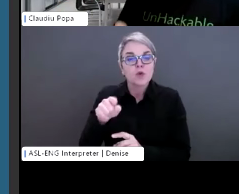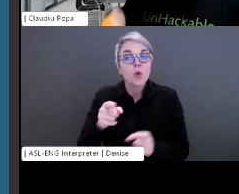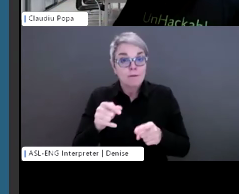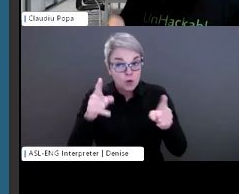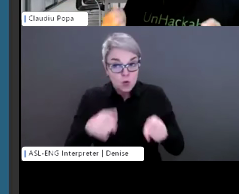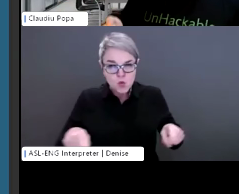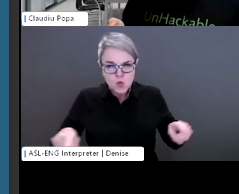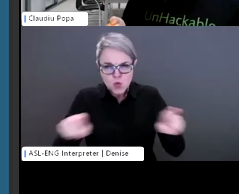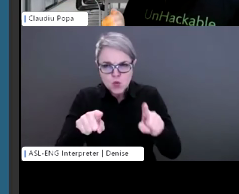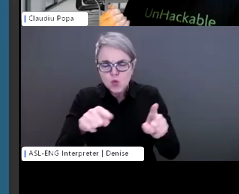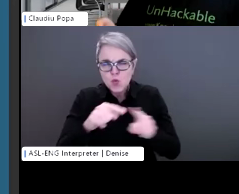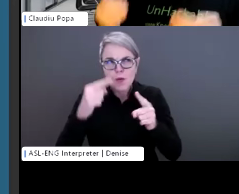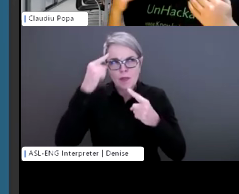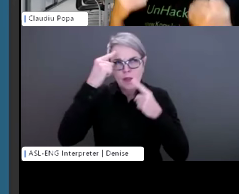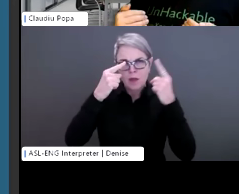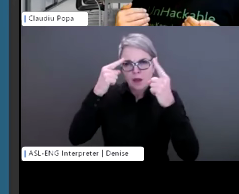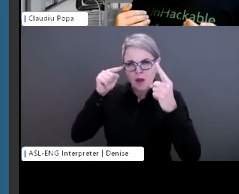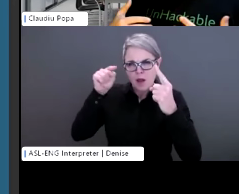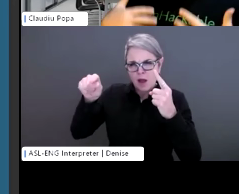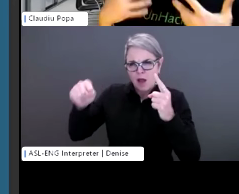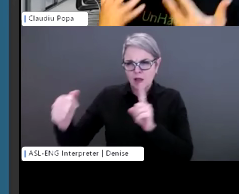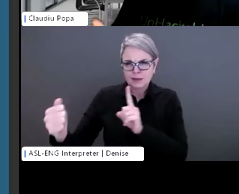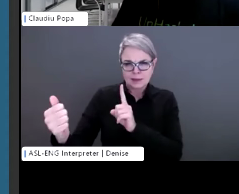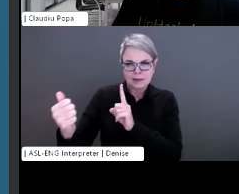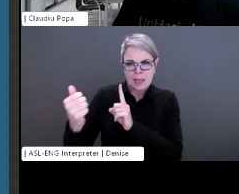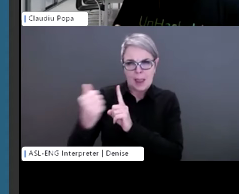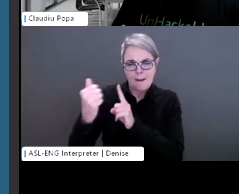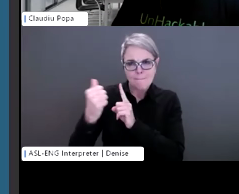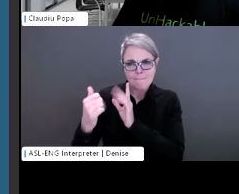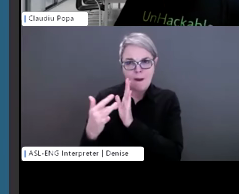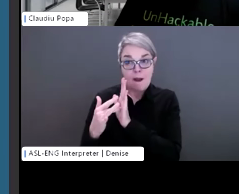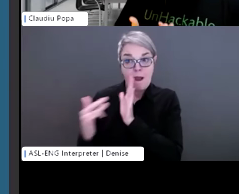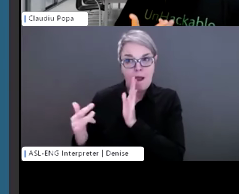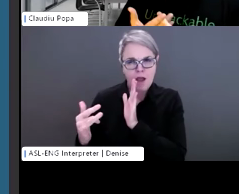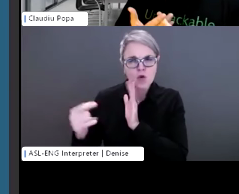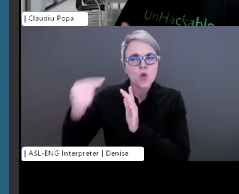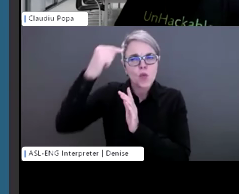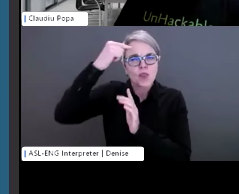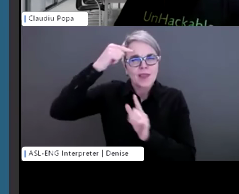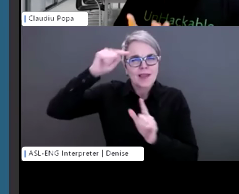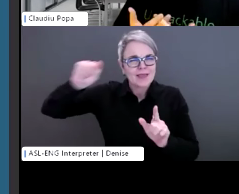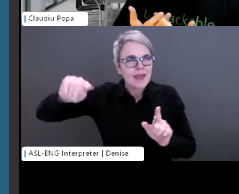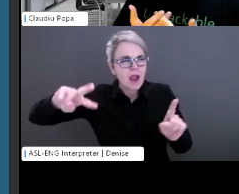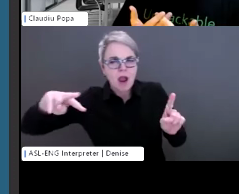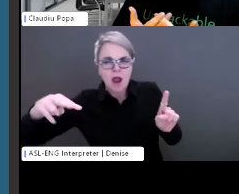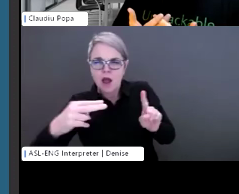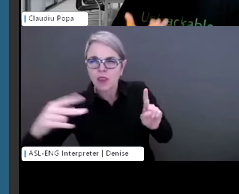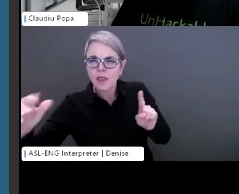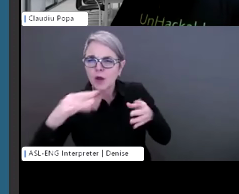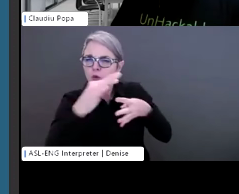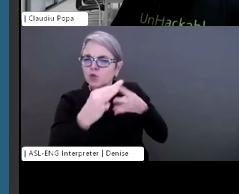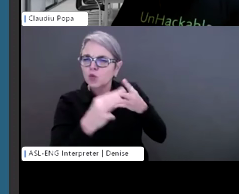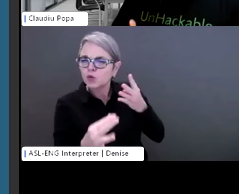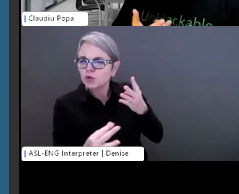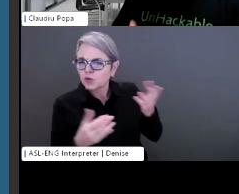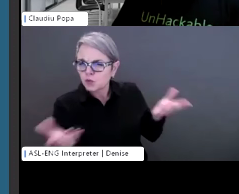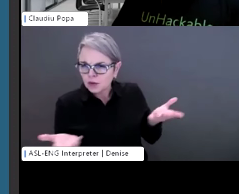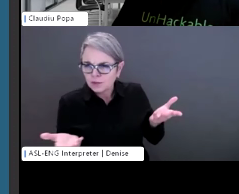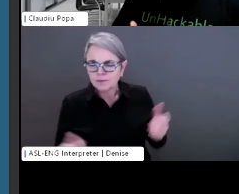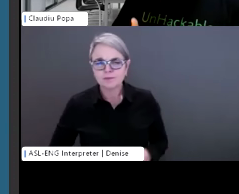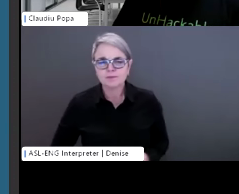also help people defend themselves from those. One of the key responses